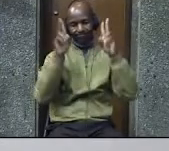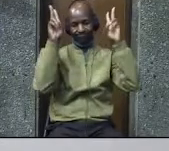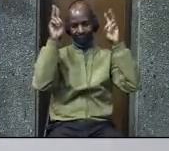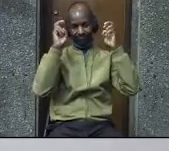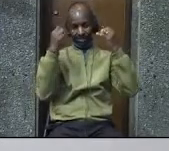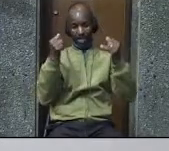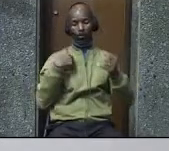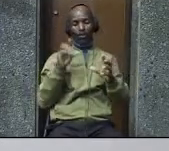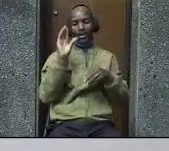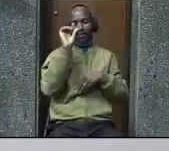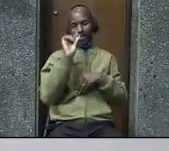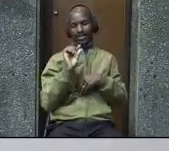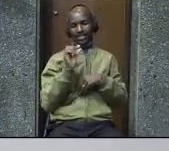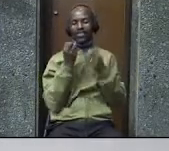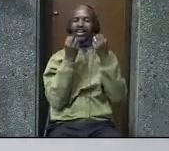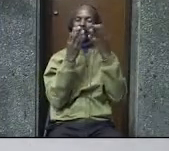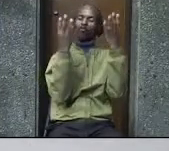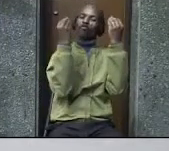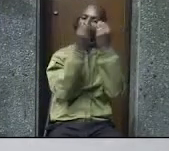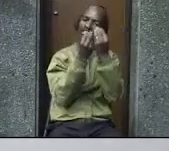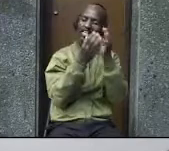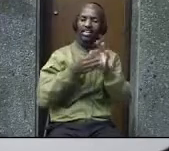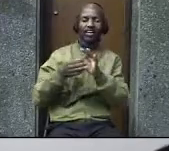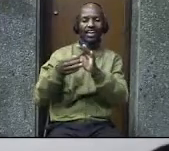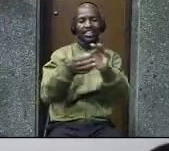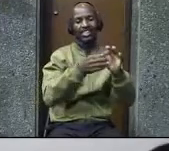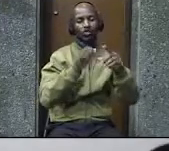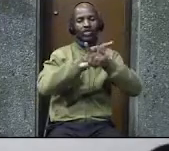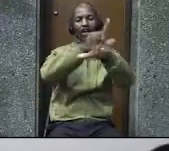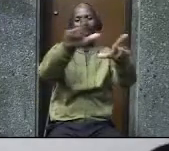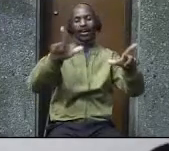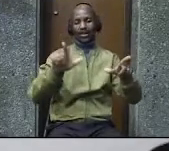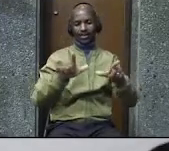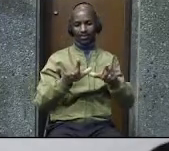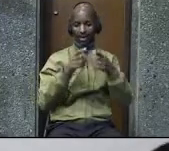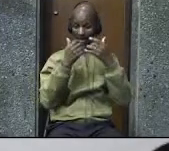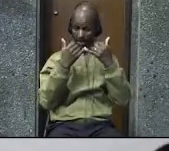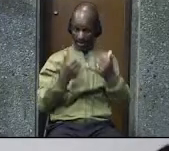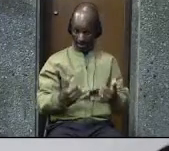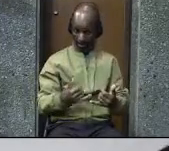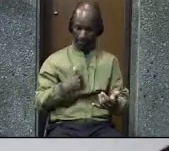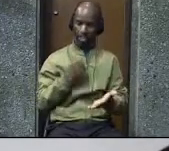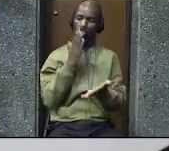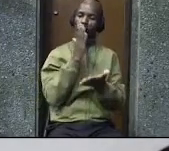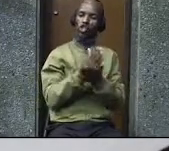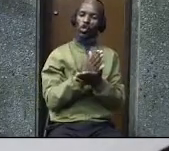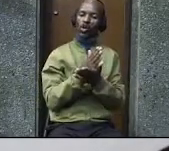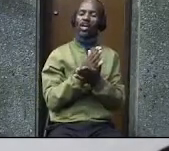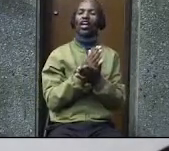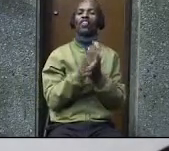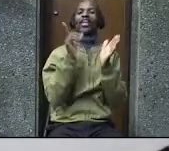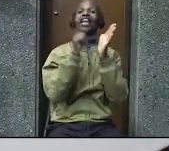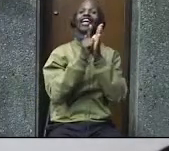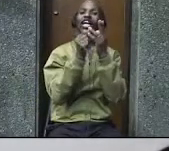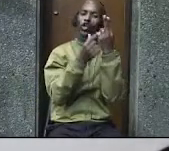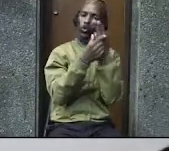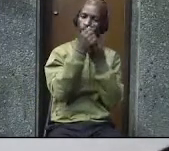we minimize number of things that related to land. So I'm sure the legal unit is